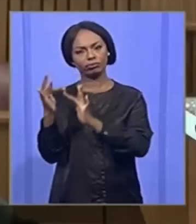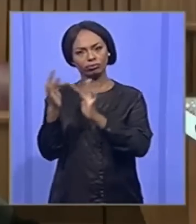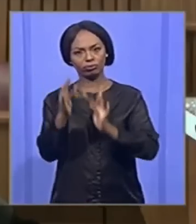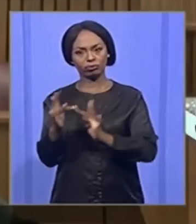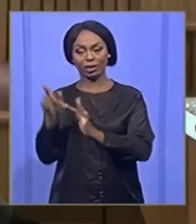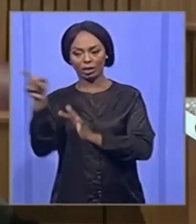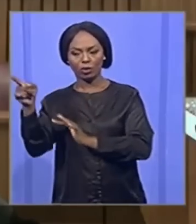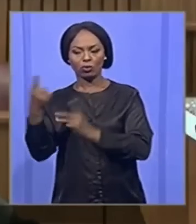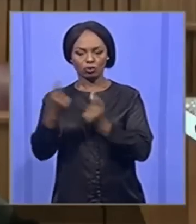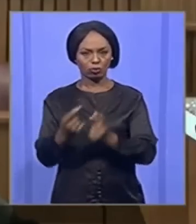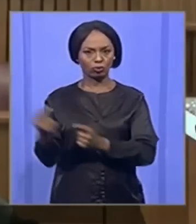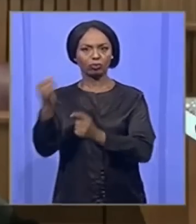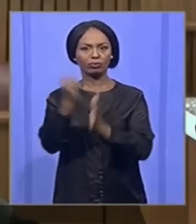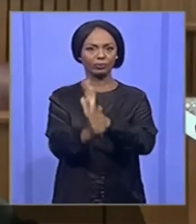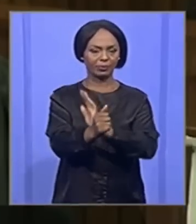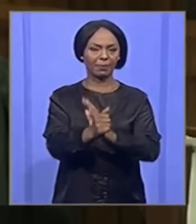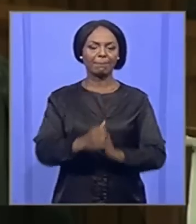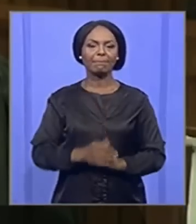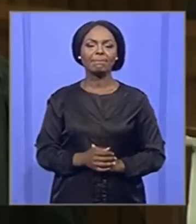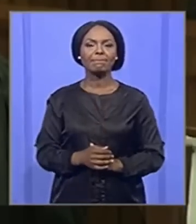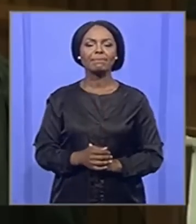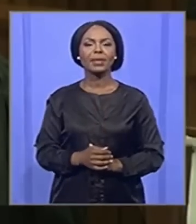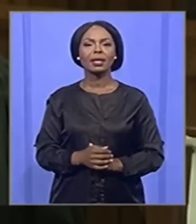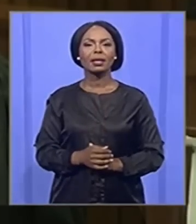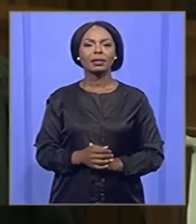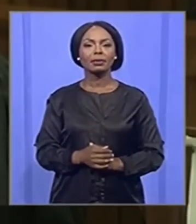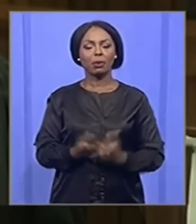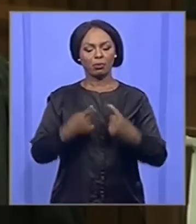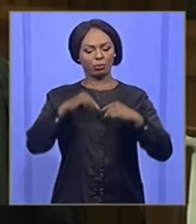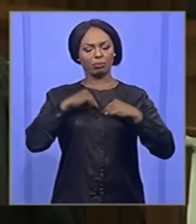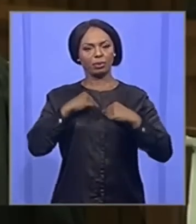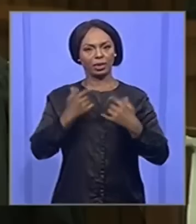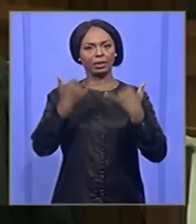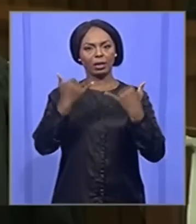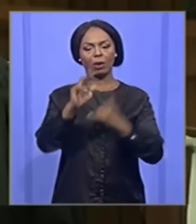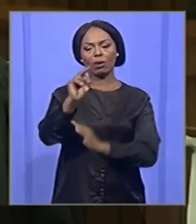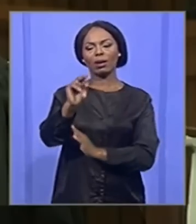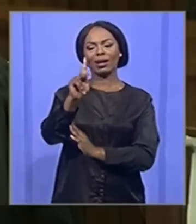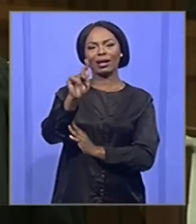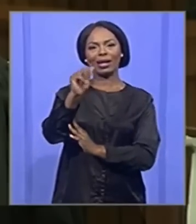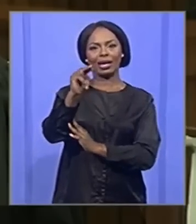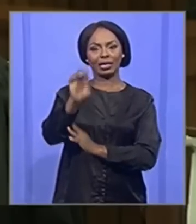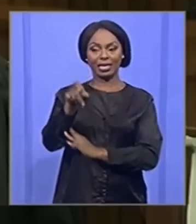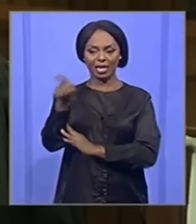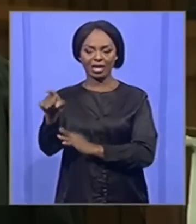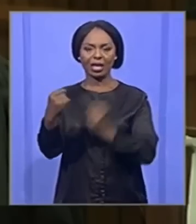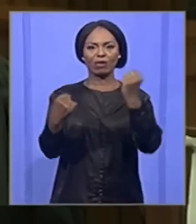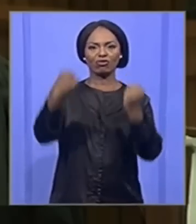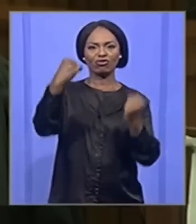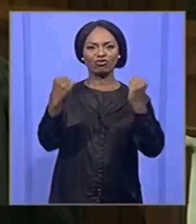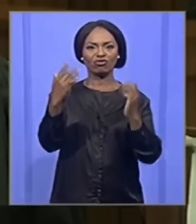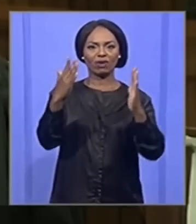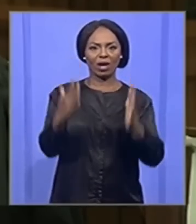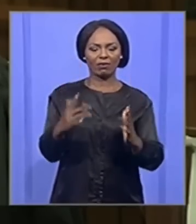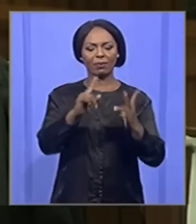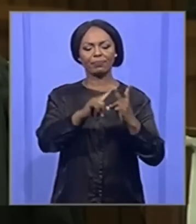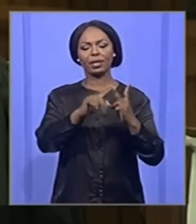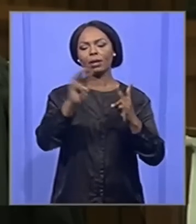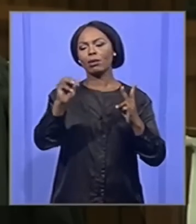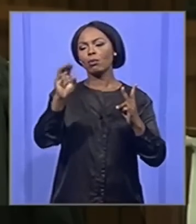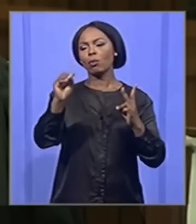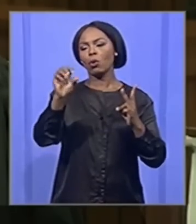We were positioned accordingly that Nkani will be the driver, Moses Sivia